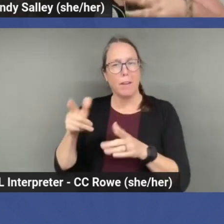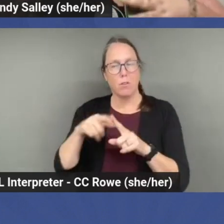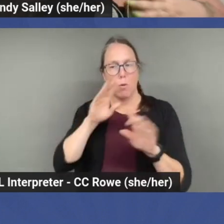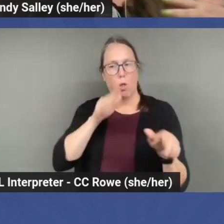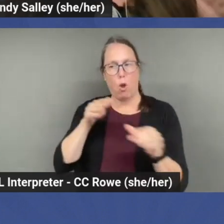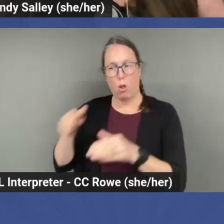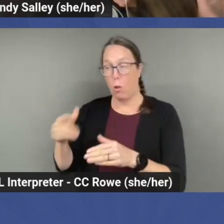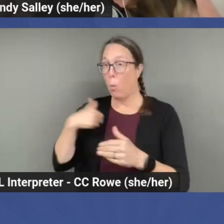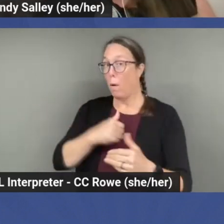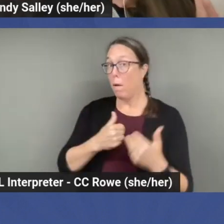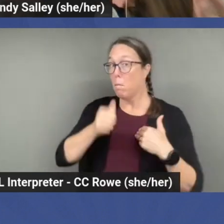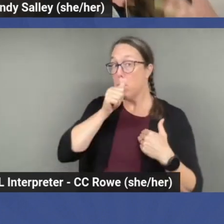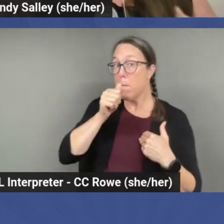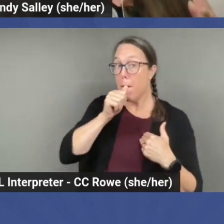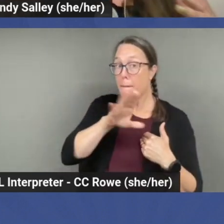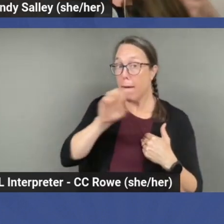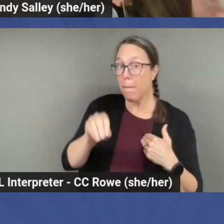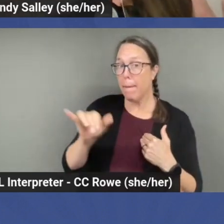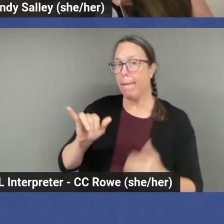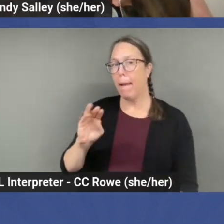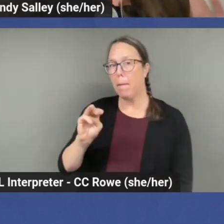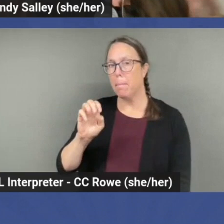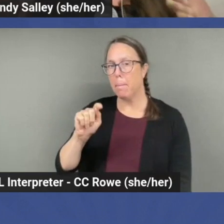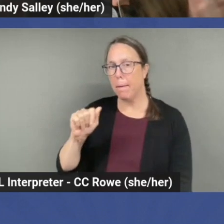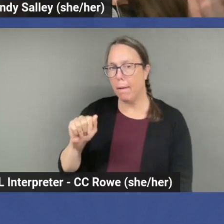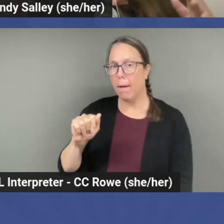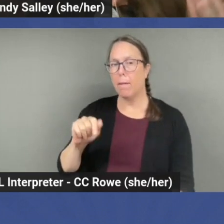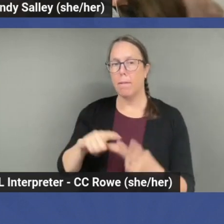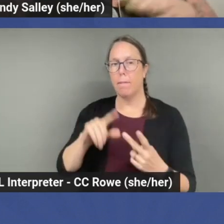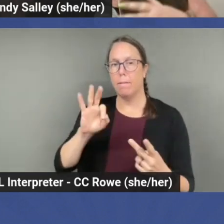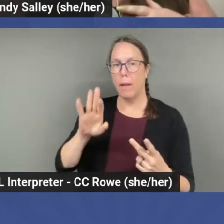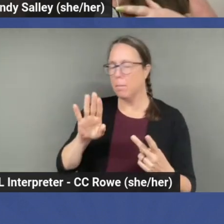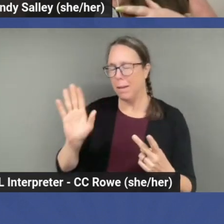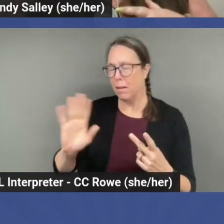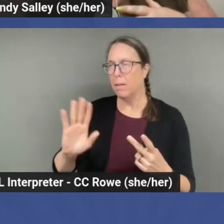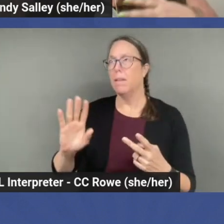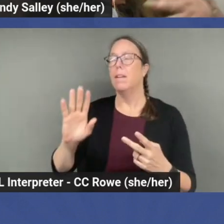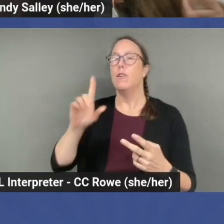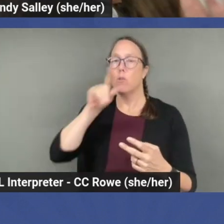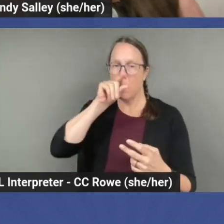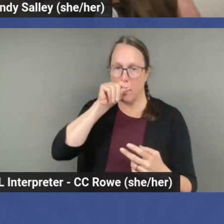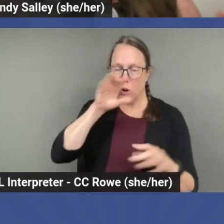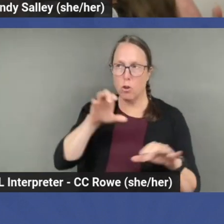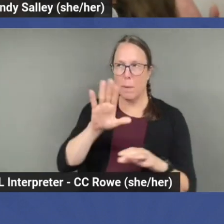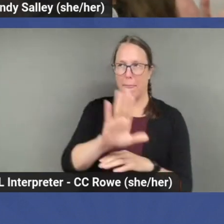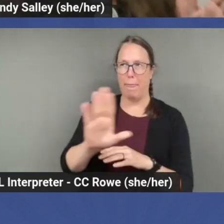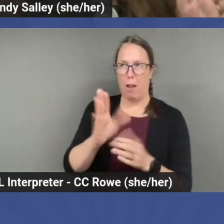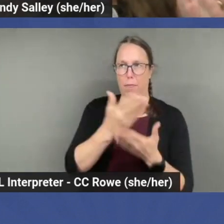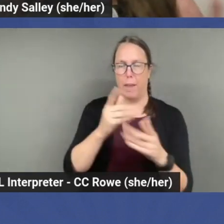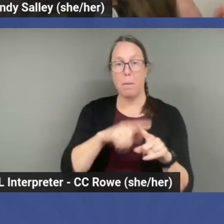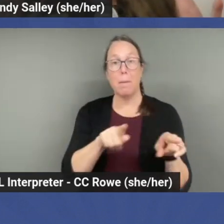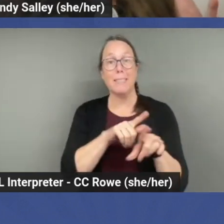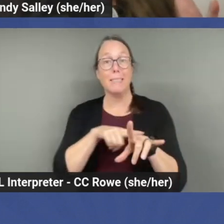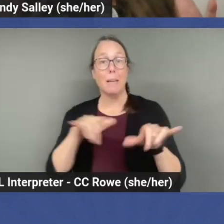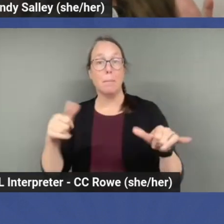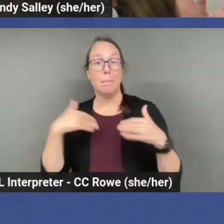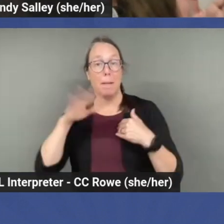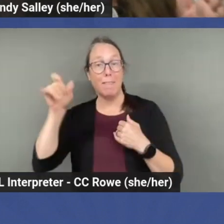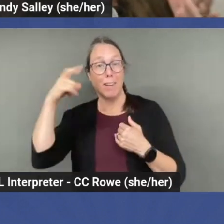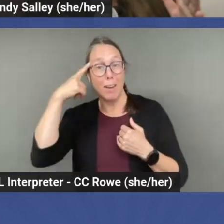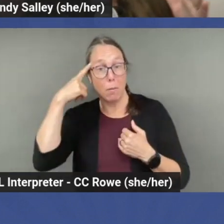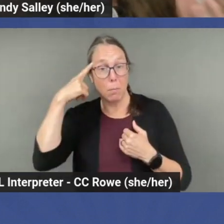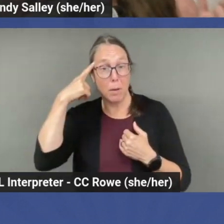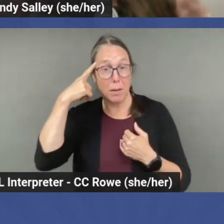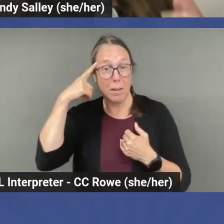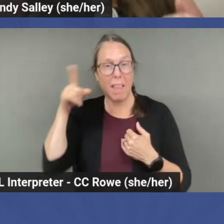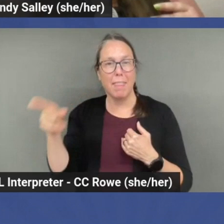private companies like Meta, Twitter, whoever doing their thing. But then you also have the government as